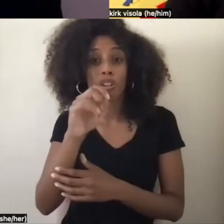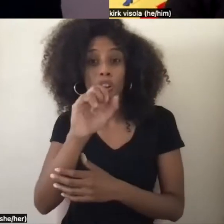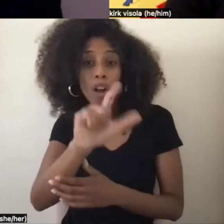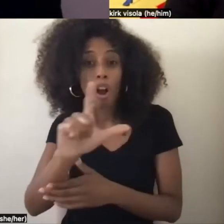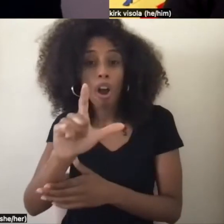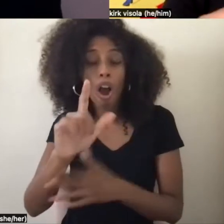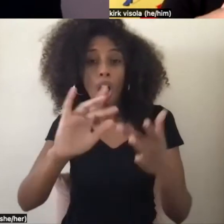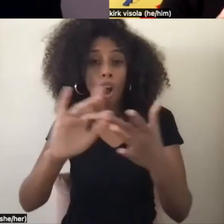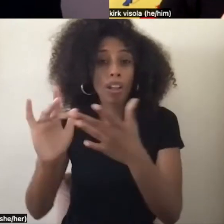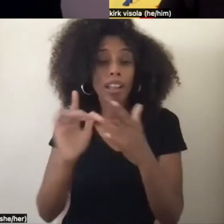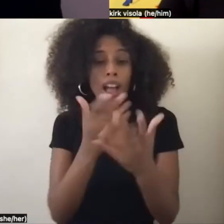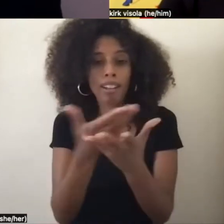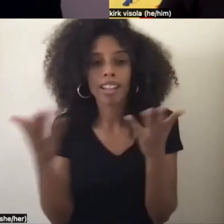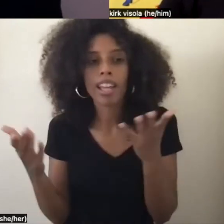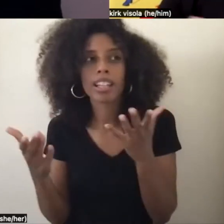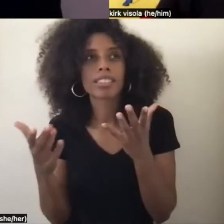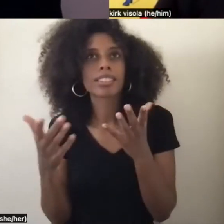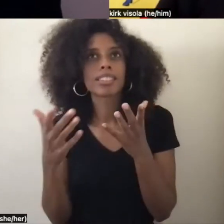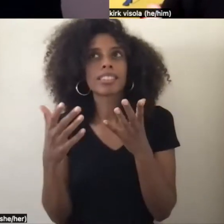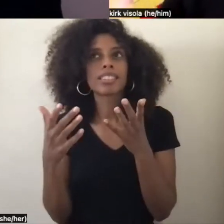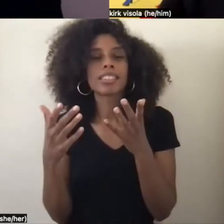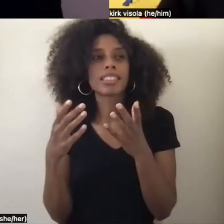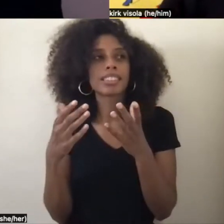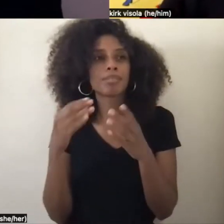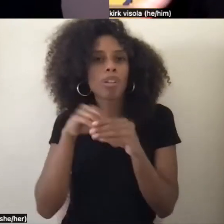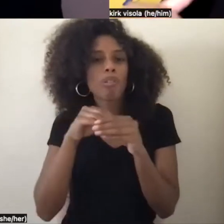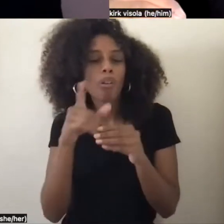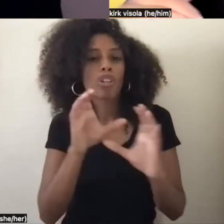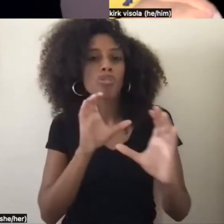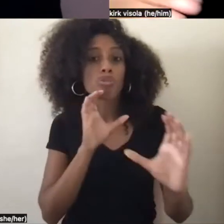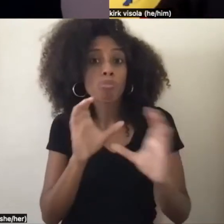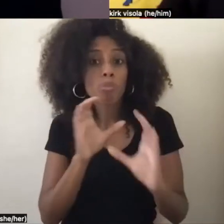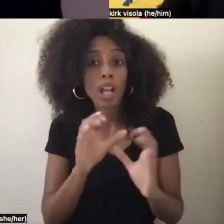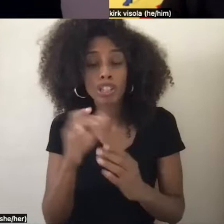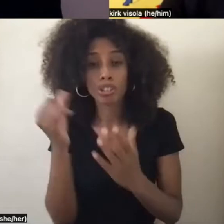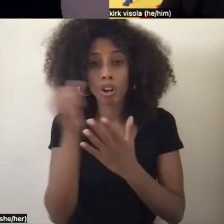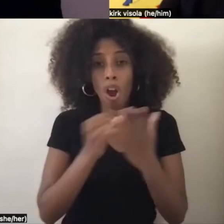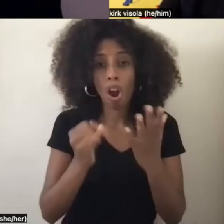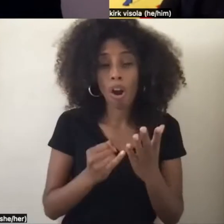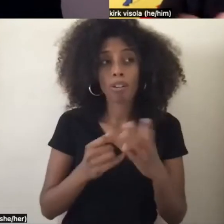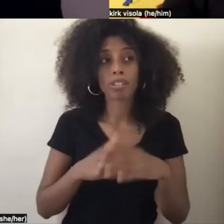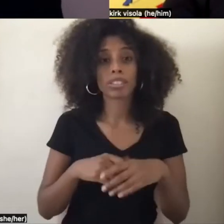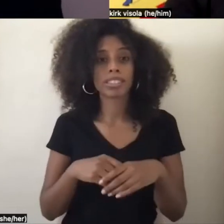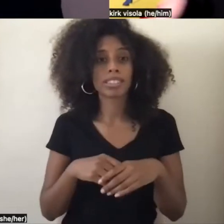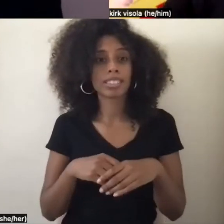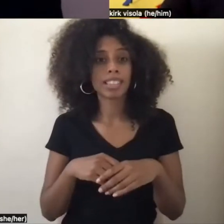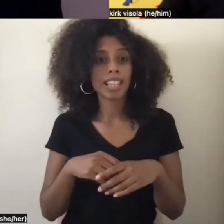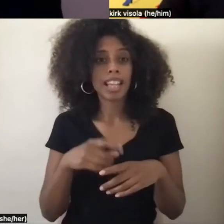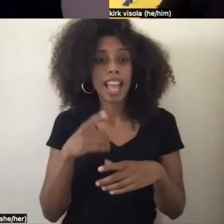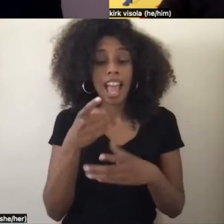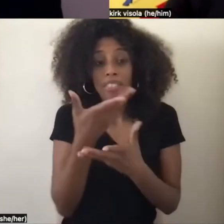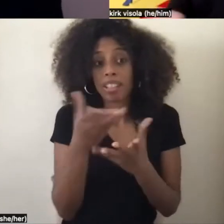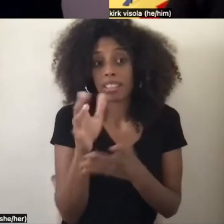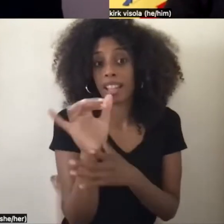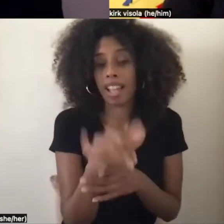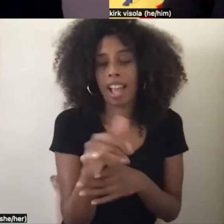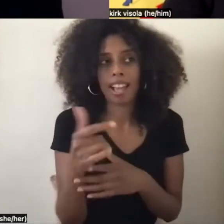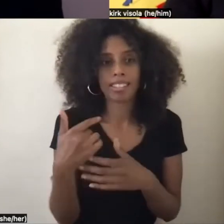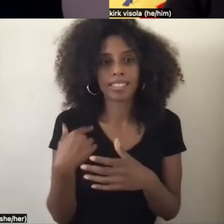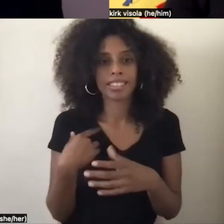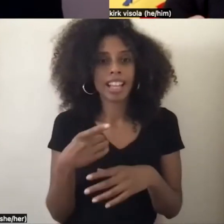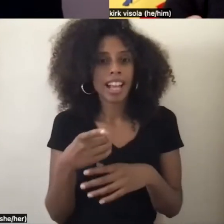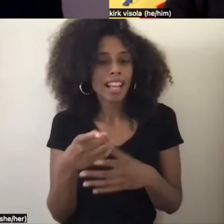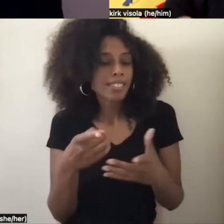and arts and from software and special abilities, I think special abilities, is that a word? And things of that nature, right? Like